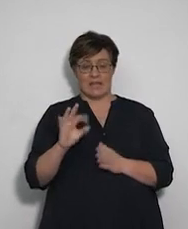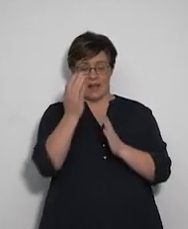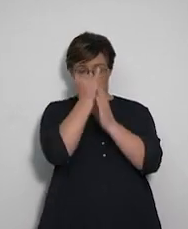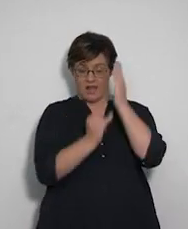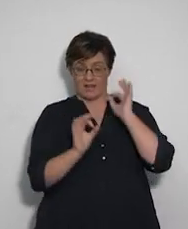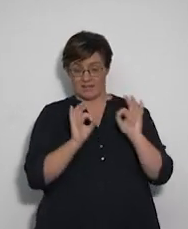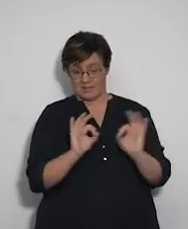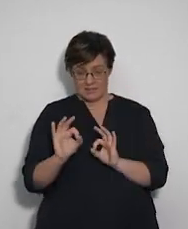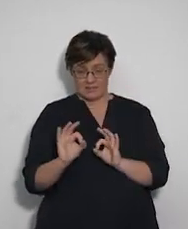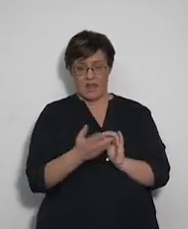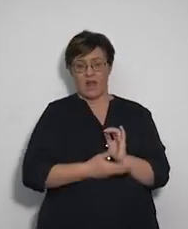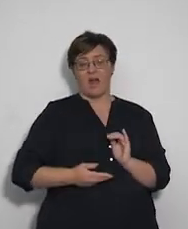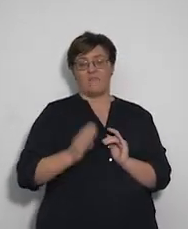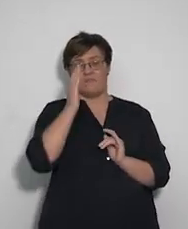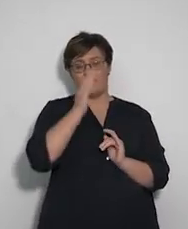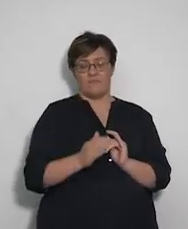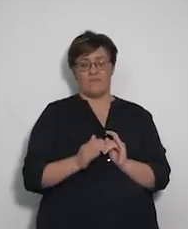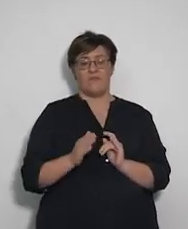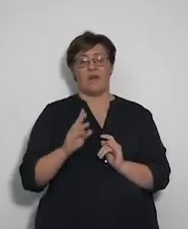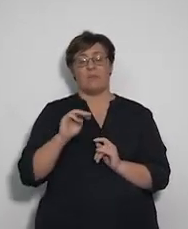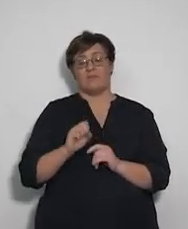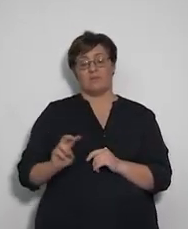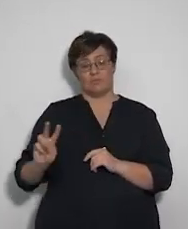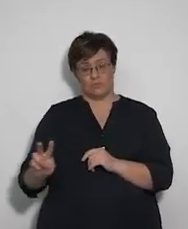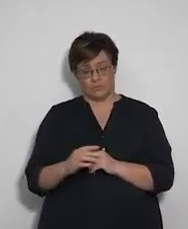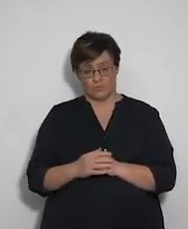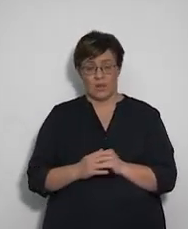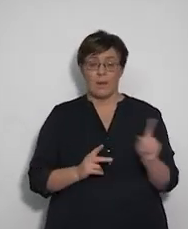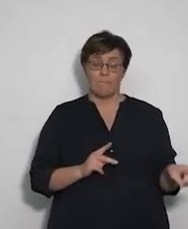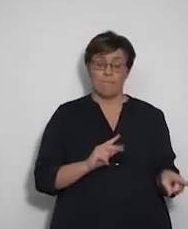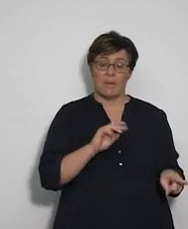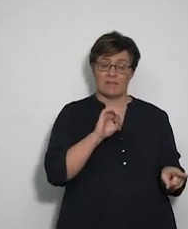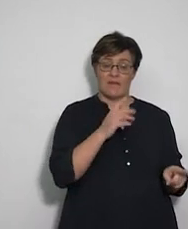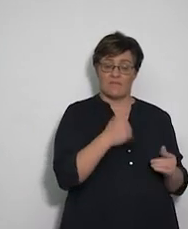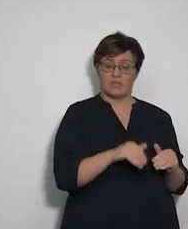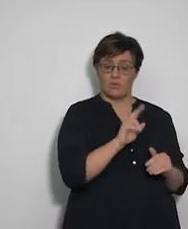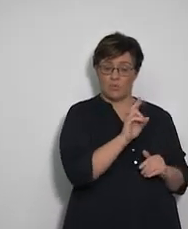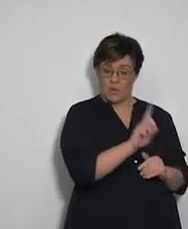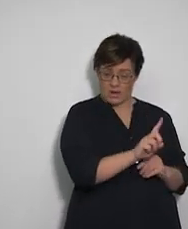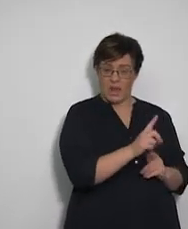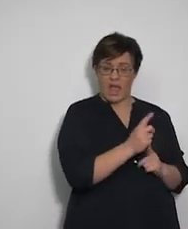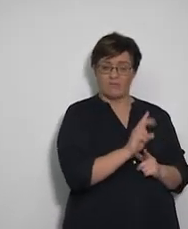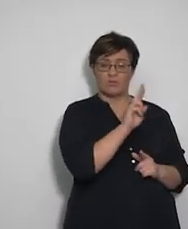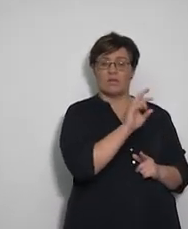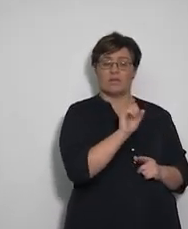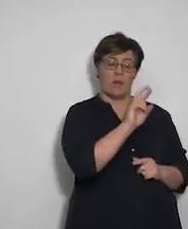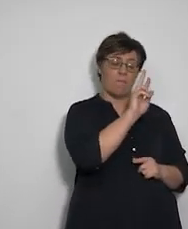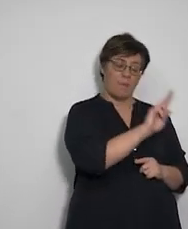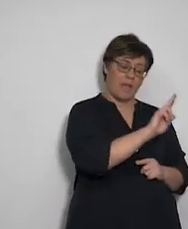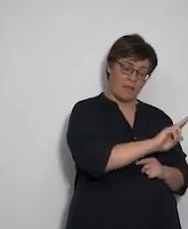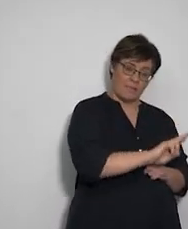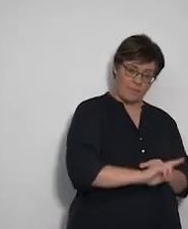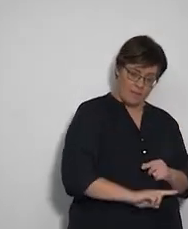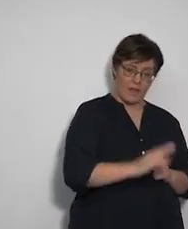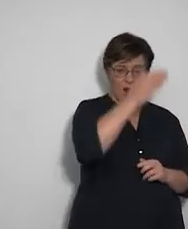these aligned along the equator in metaphase 2. However, in metaphase 1, you will have 23 pairs of